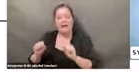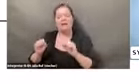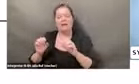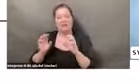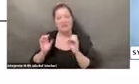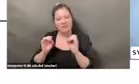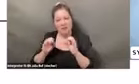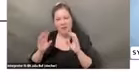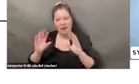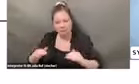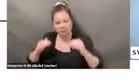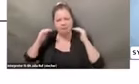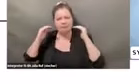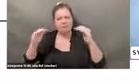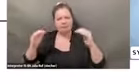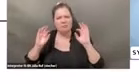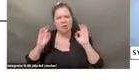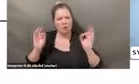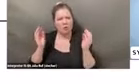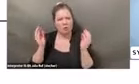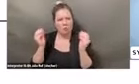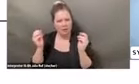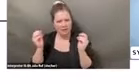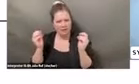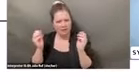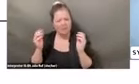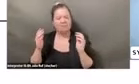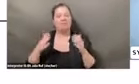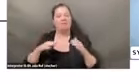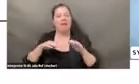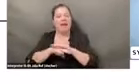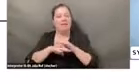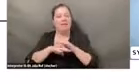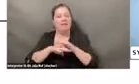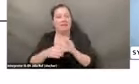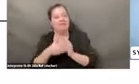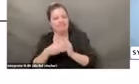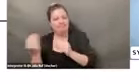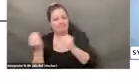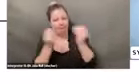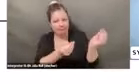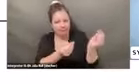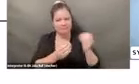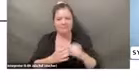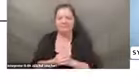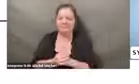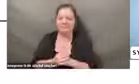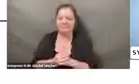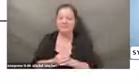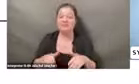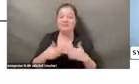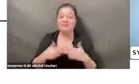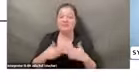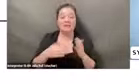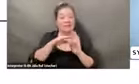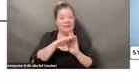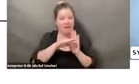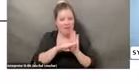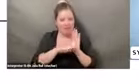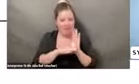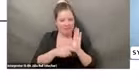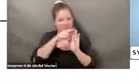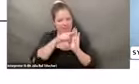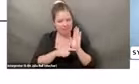accessibility problems. So the practical guidelines serve as a resource